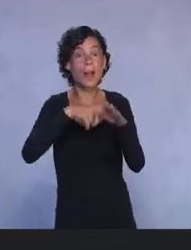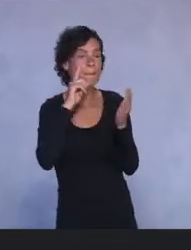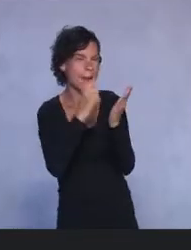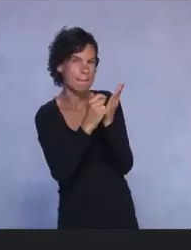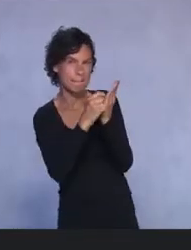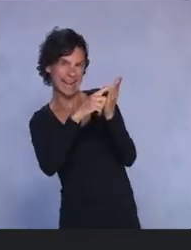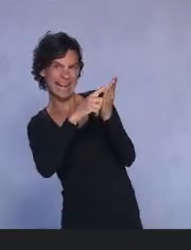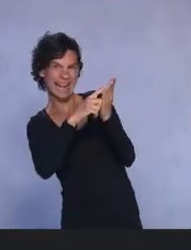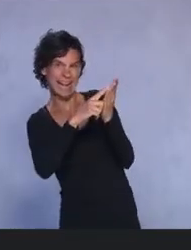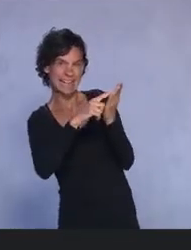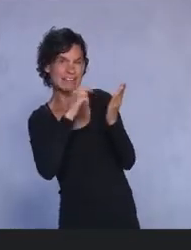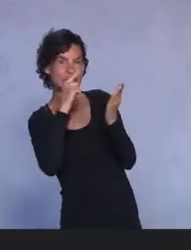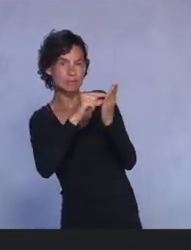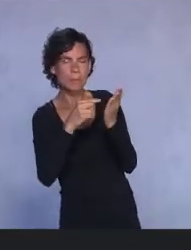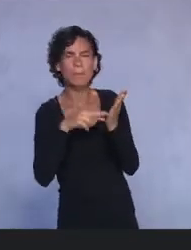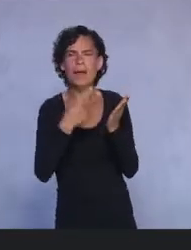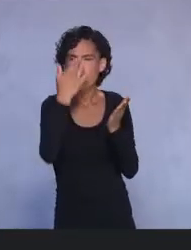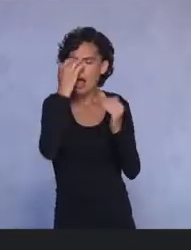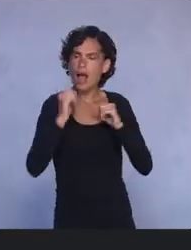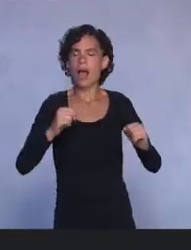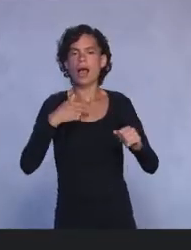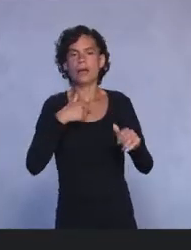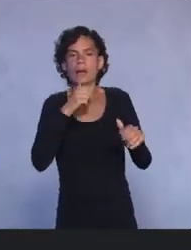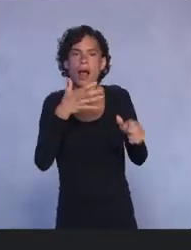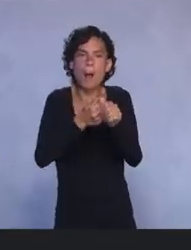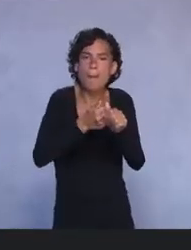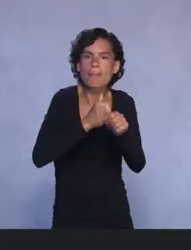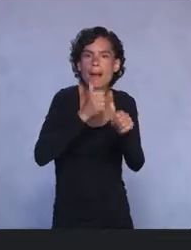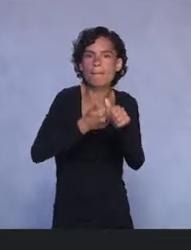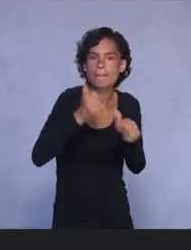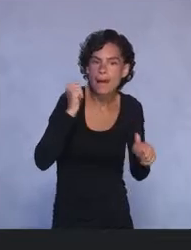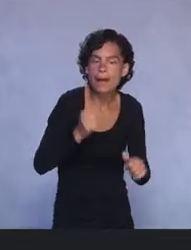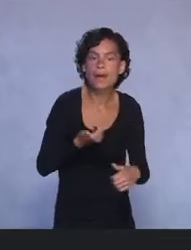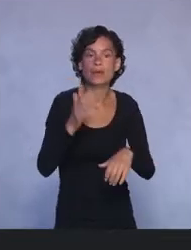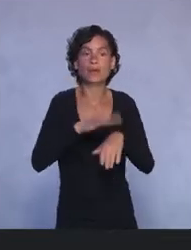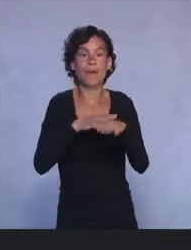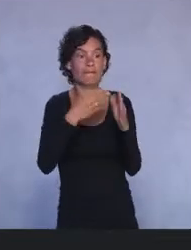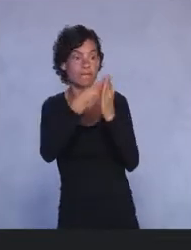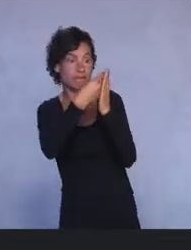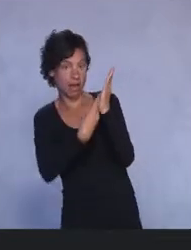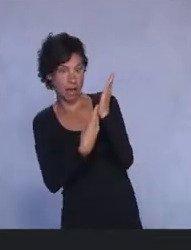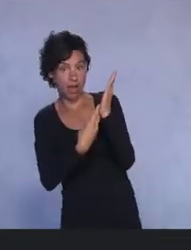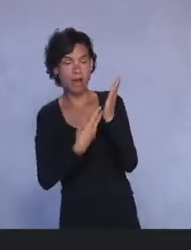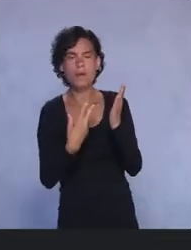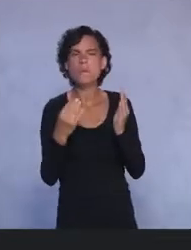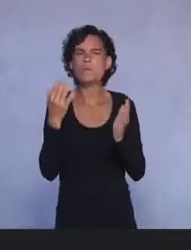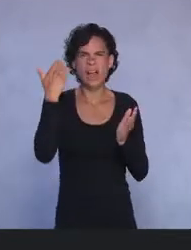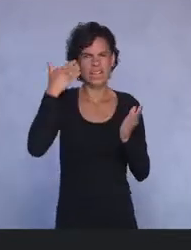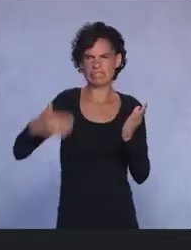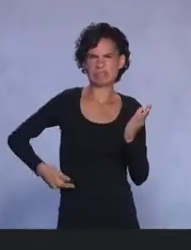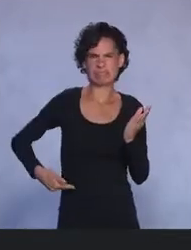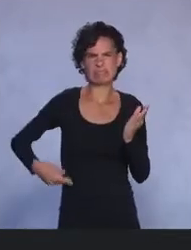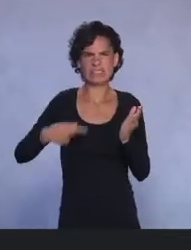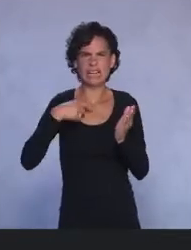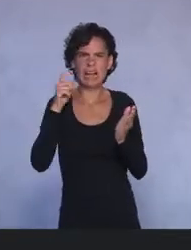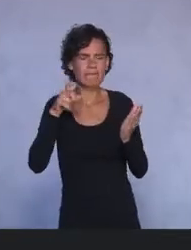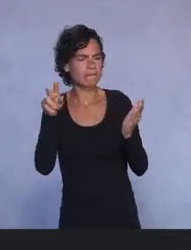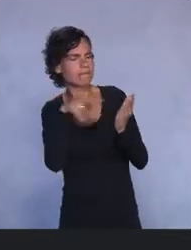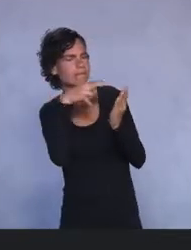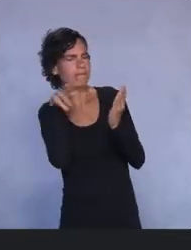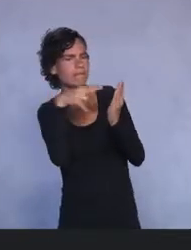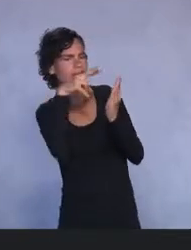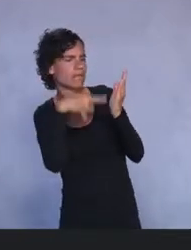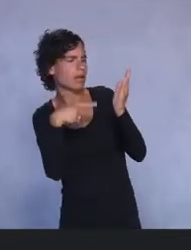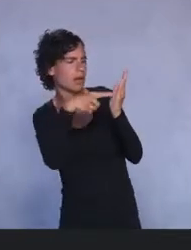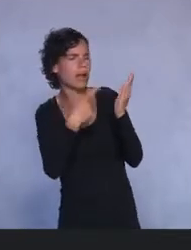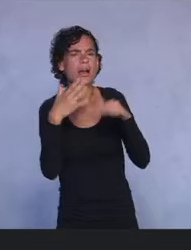all caught up. The notification shade is more intuitive, with a crisp, at-a-glance view of your app notifications, whatever